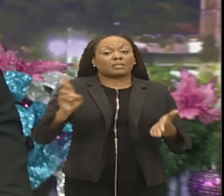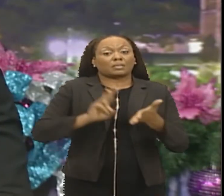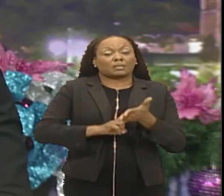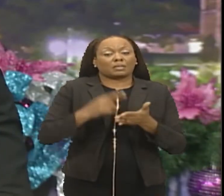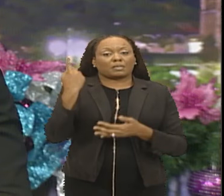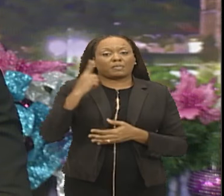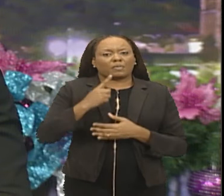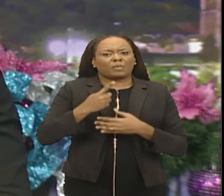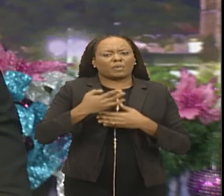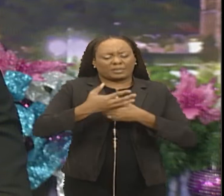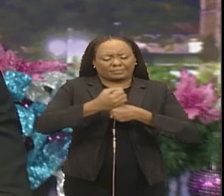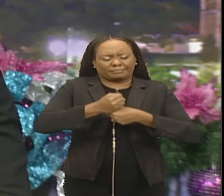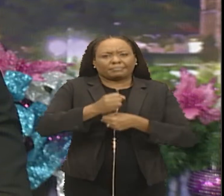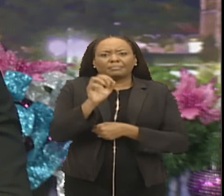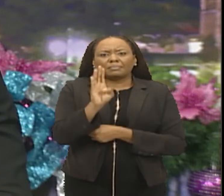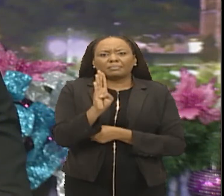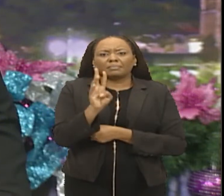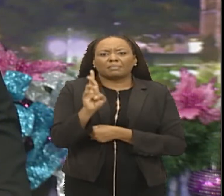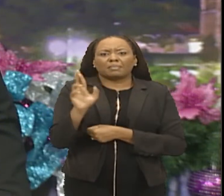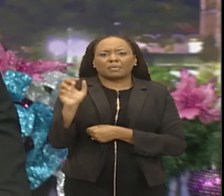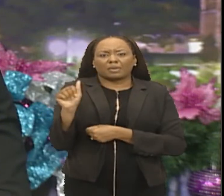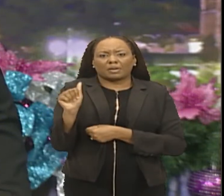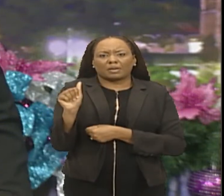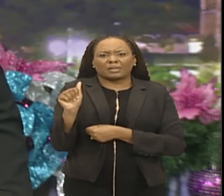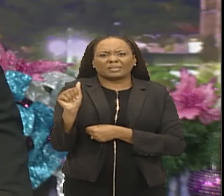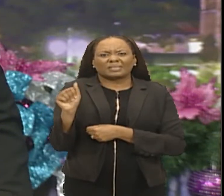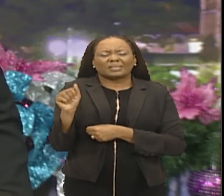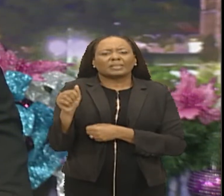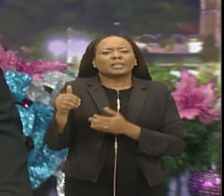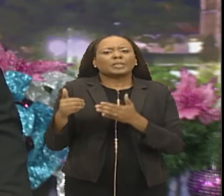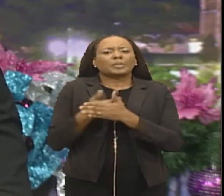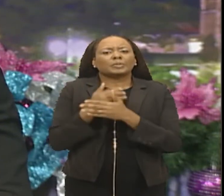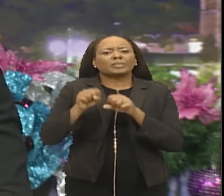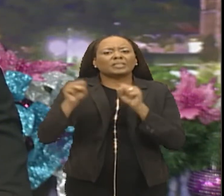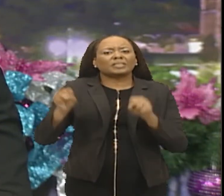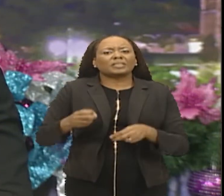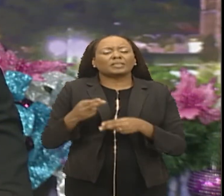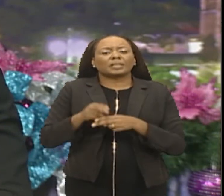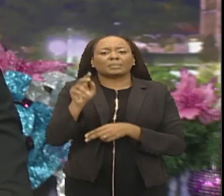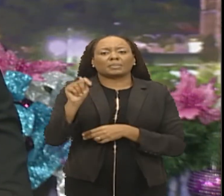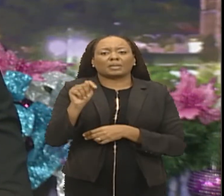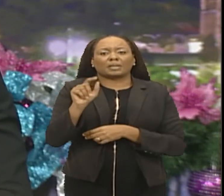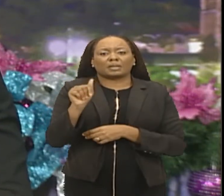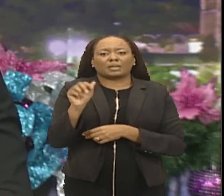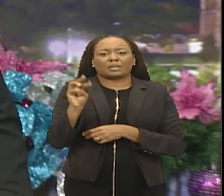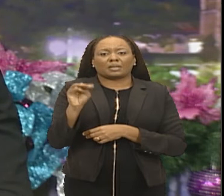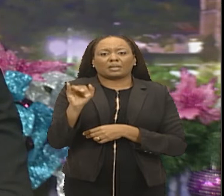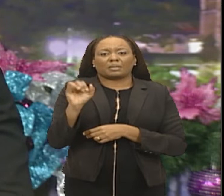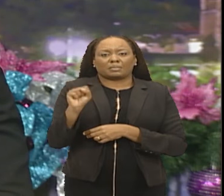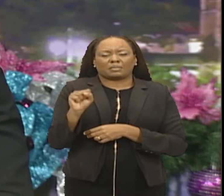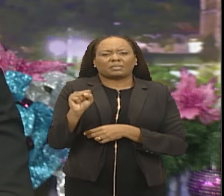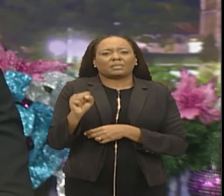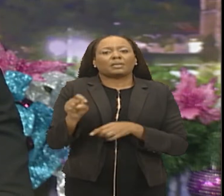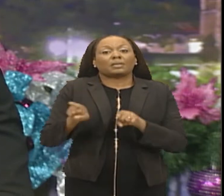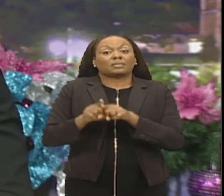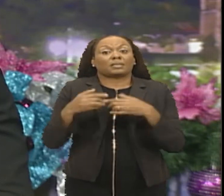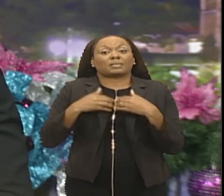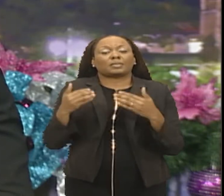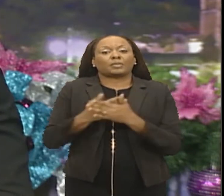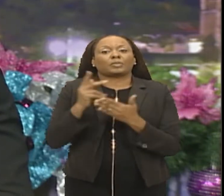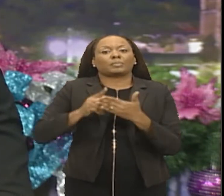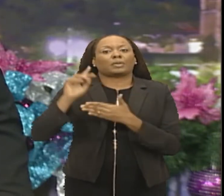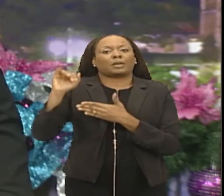Registration for the Barbados Revenue Authority's TAMIS online system is about to receive a major push, with a new project being rolled out